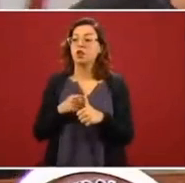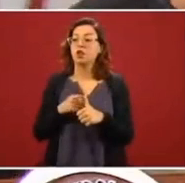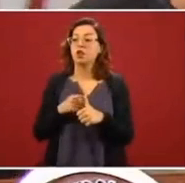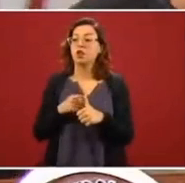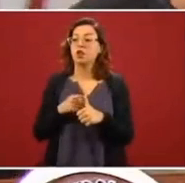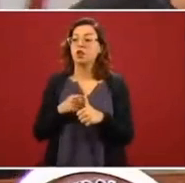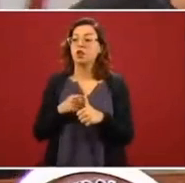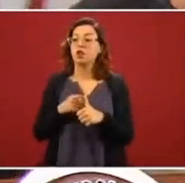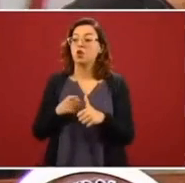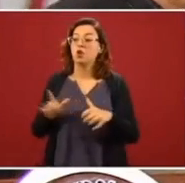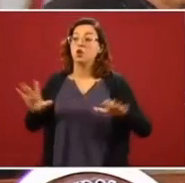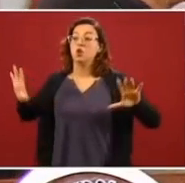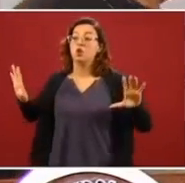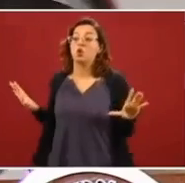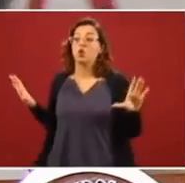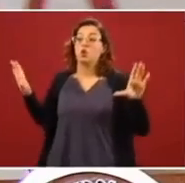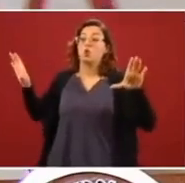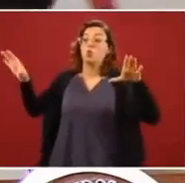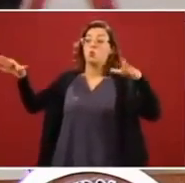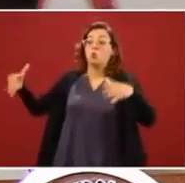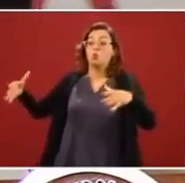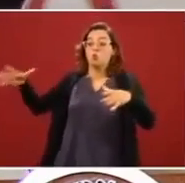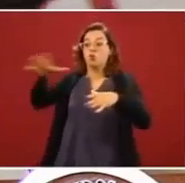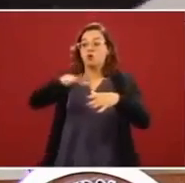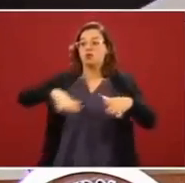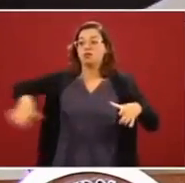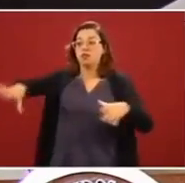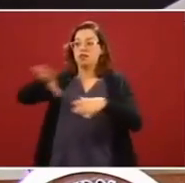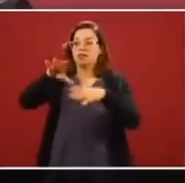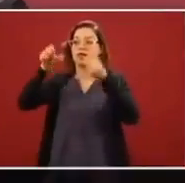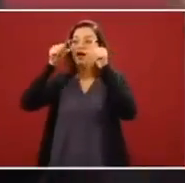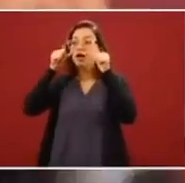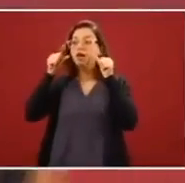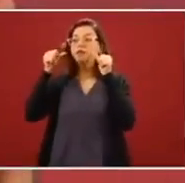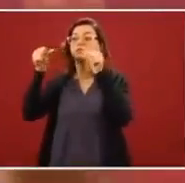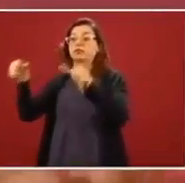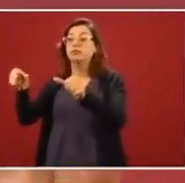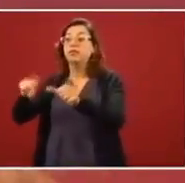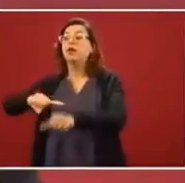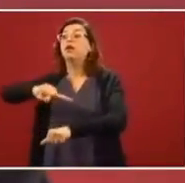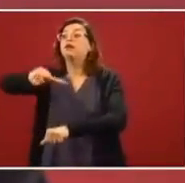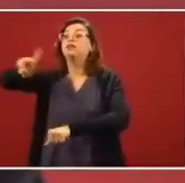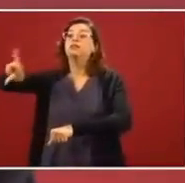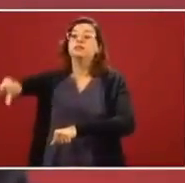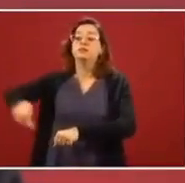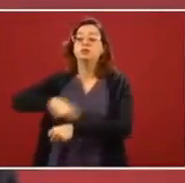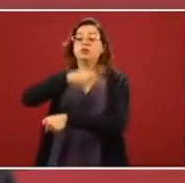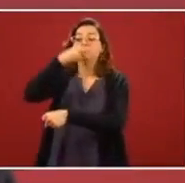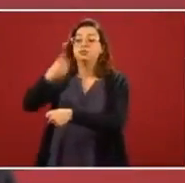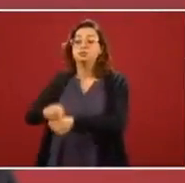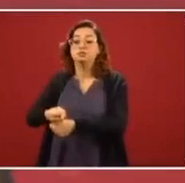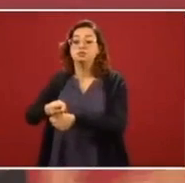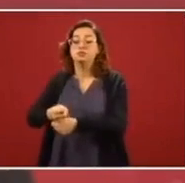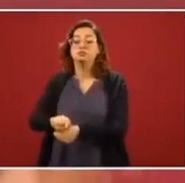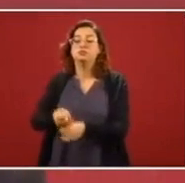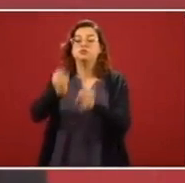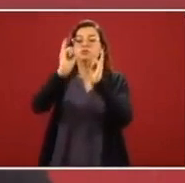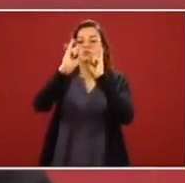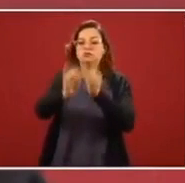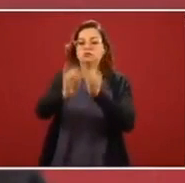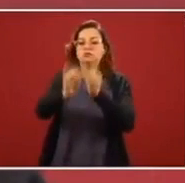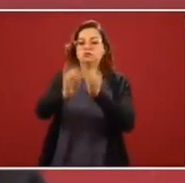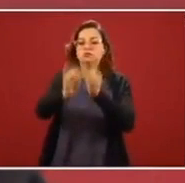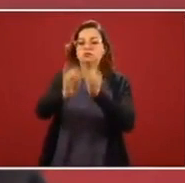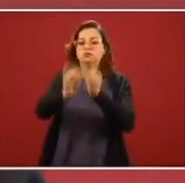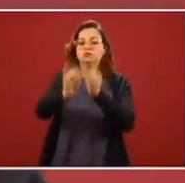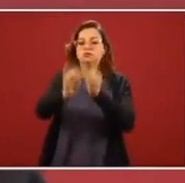or general things. Vamos a ir avanzando así. Y luego también And we will go advancing demandas- like